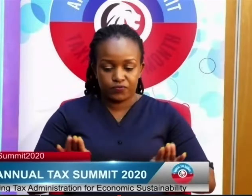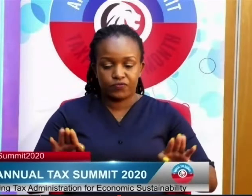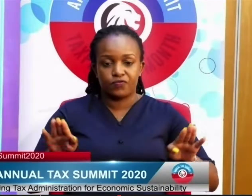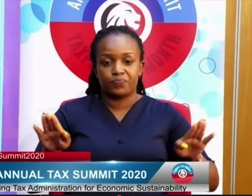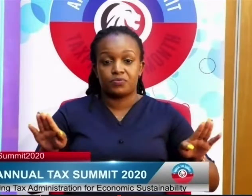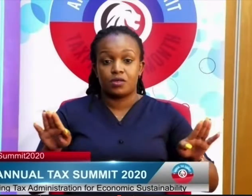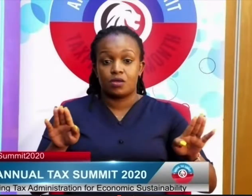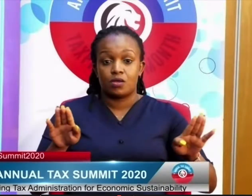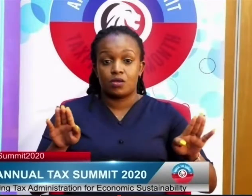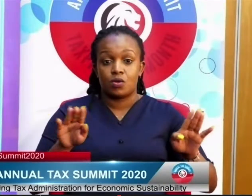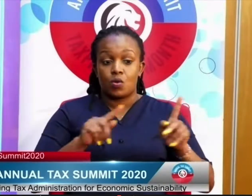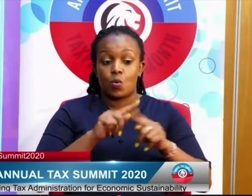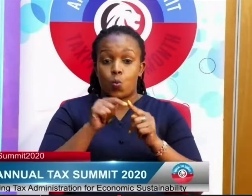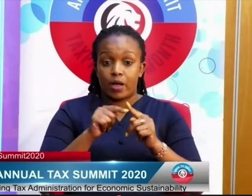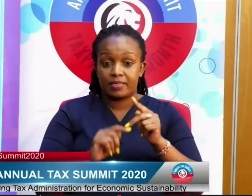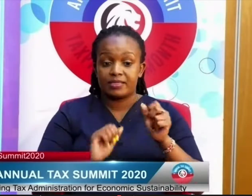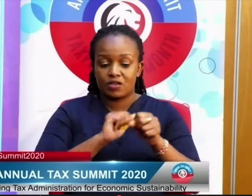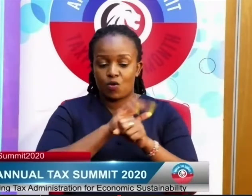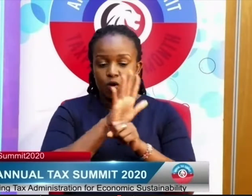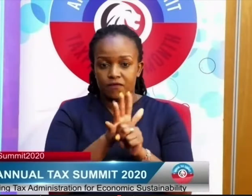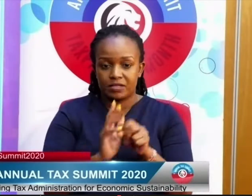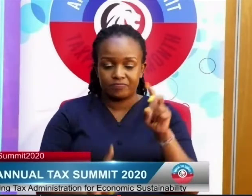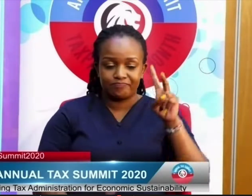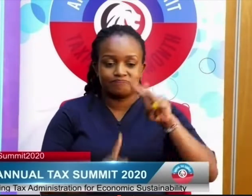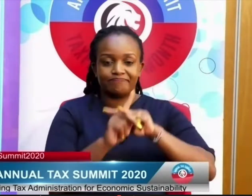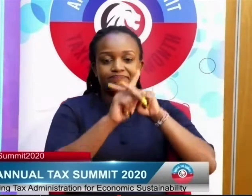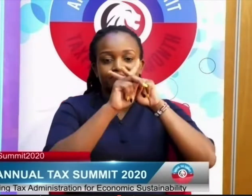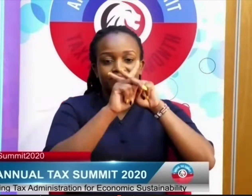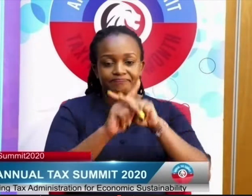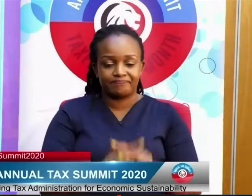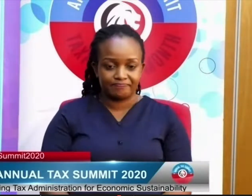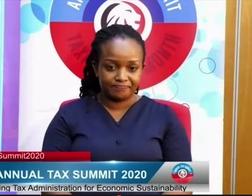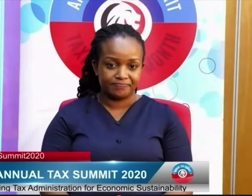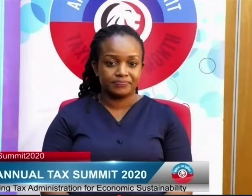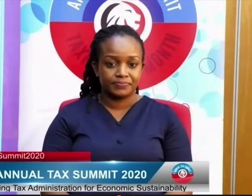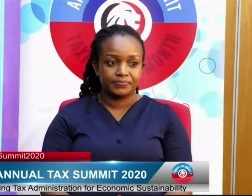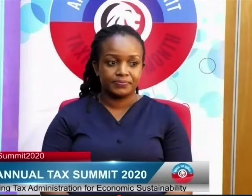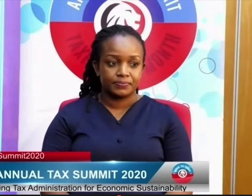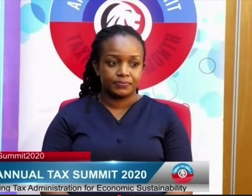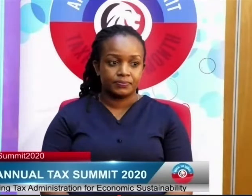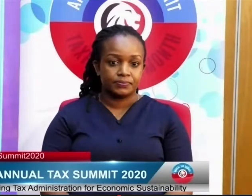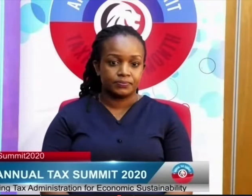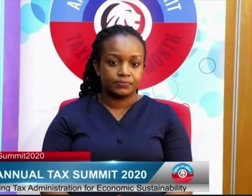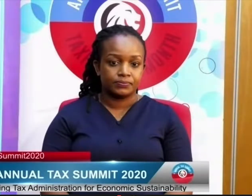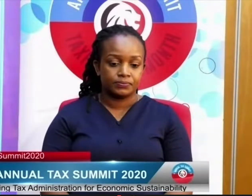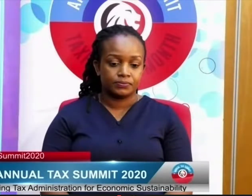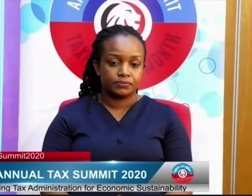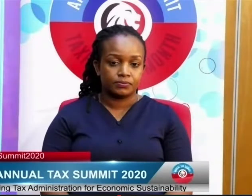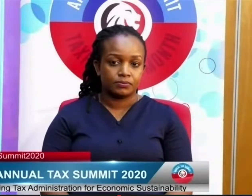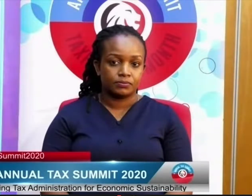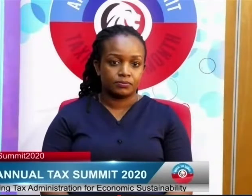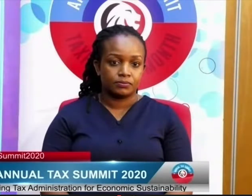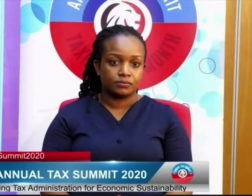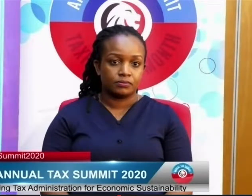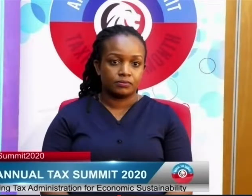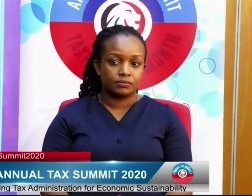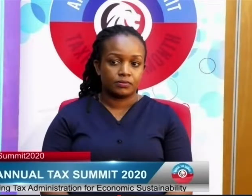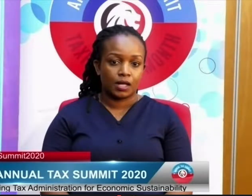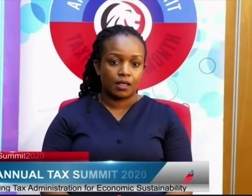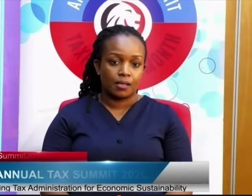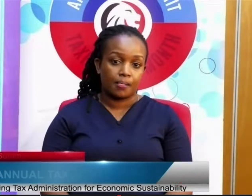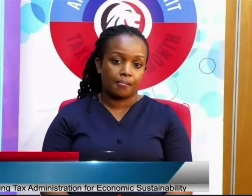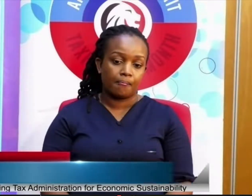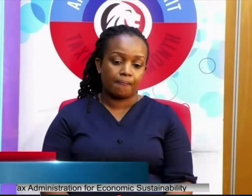the COVID-19 broke out, and we were Nigeria was one of the countries